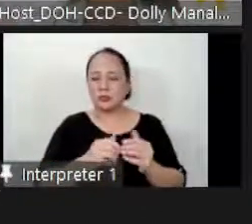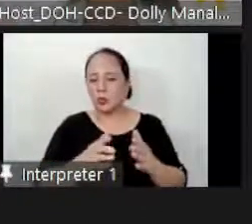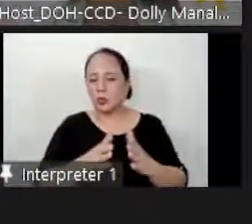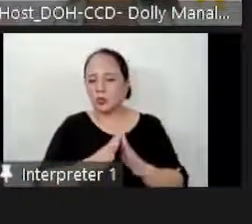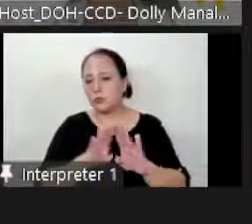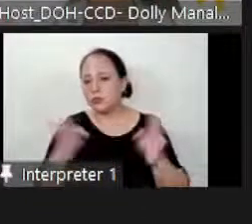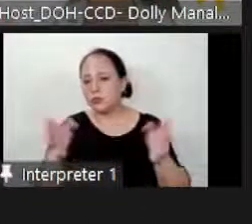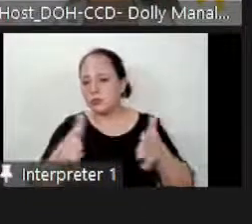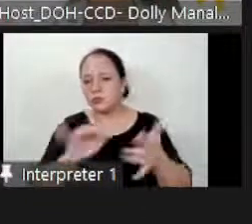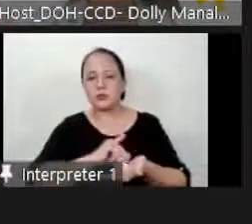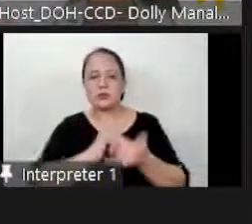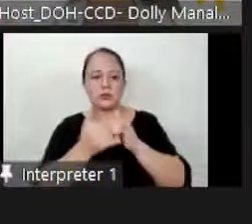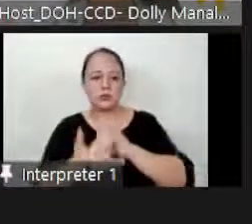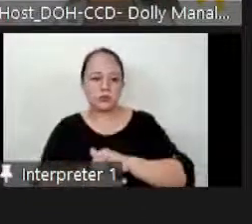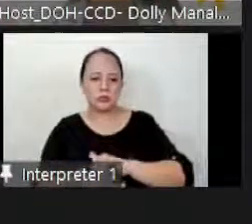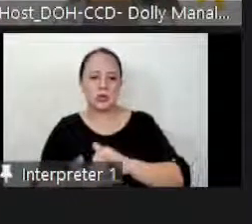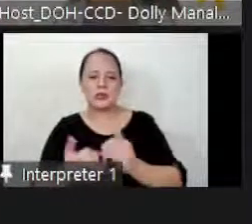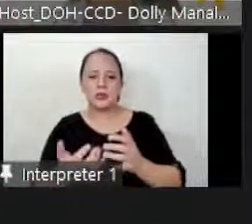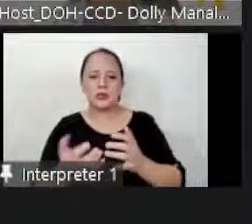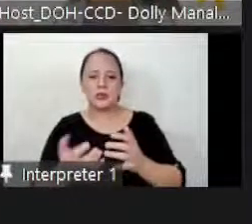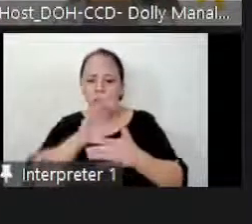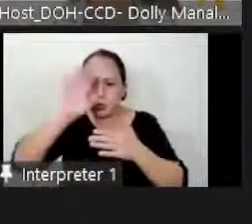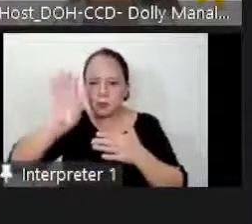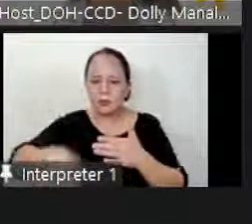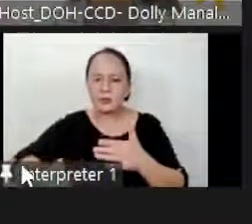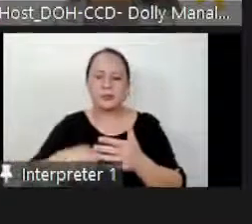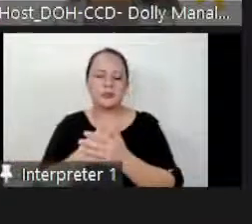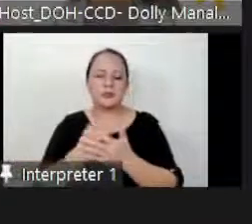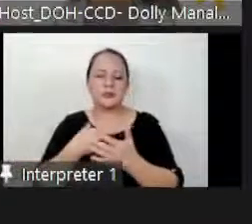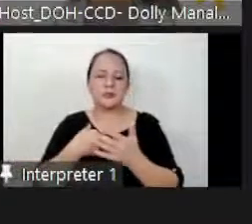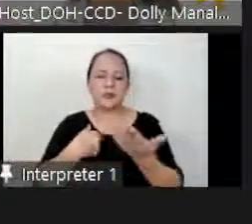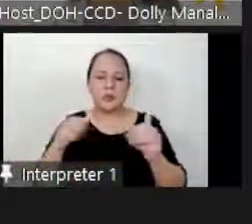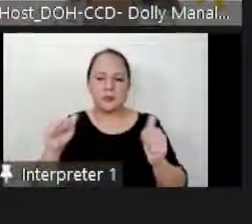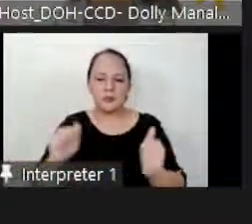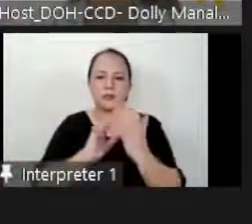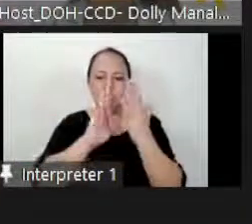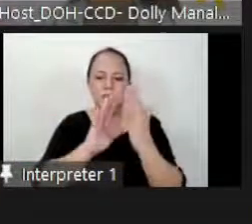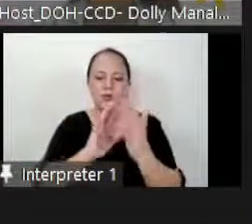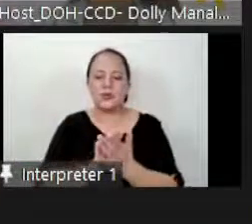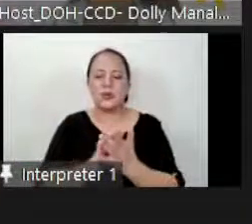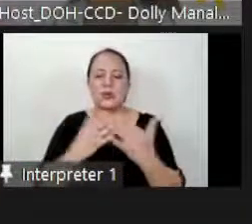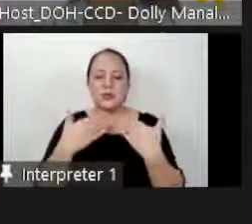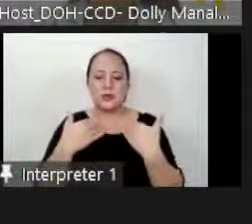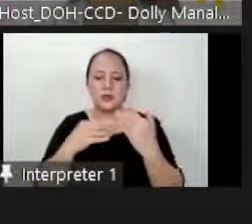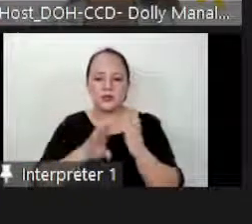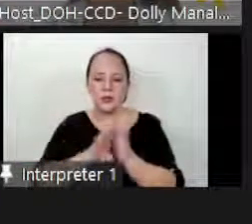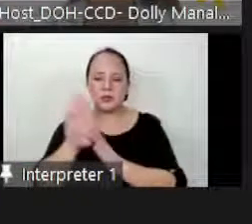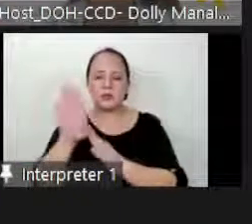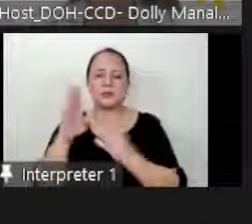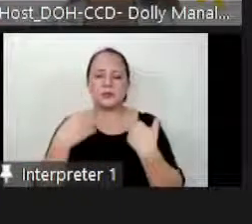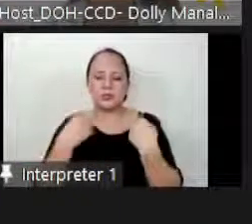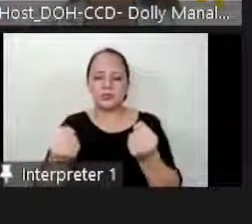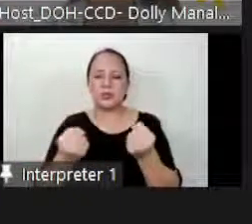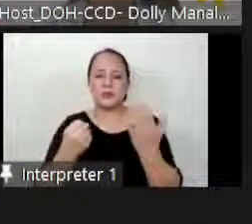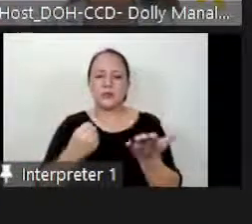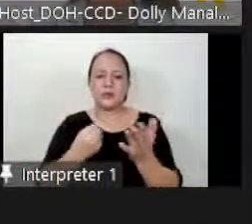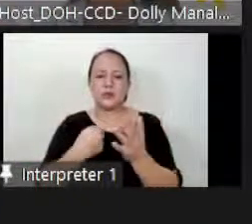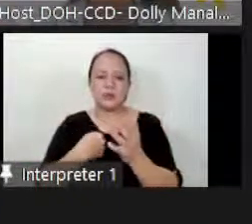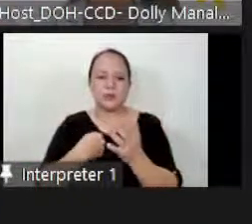adoption of an integrated and comprehensive approach to health development that includes the strengthening of